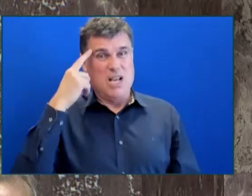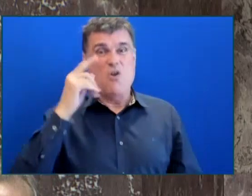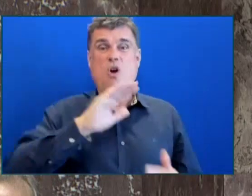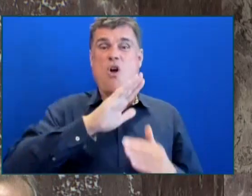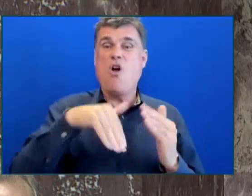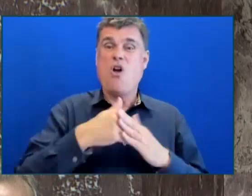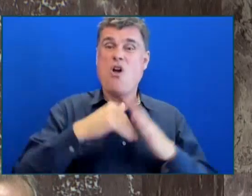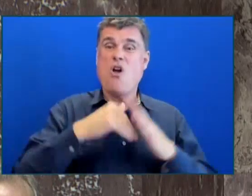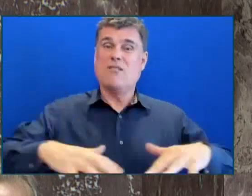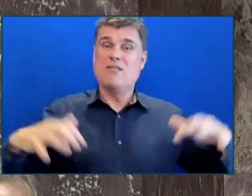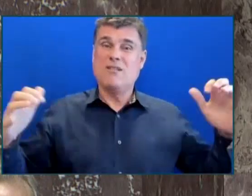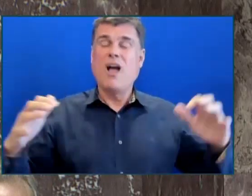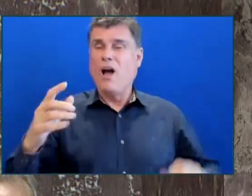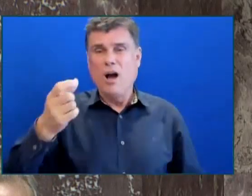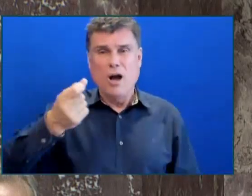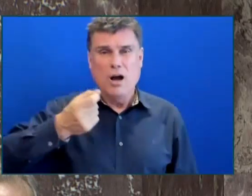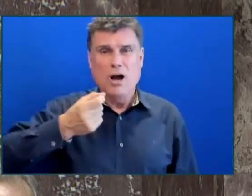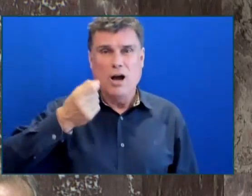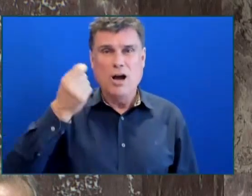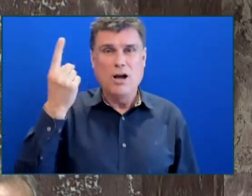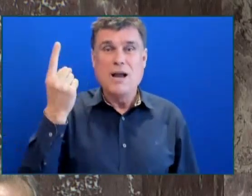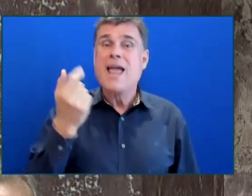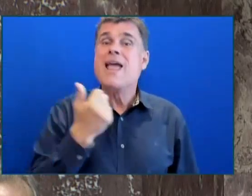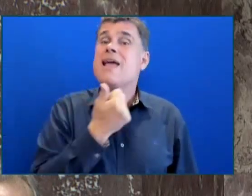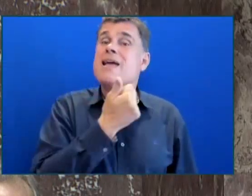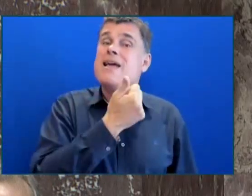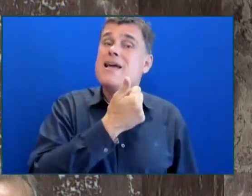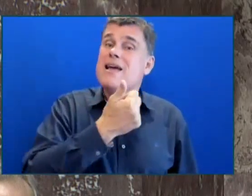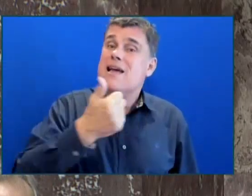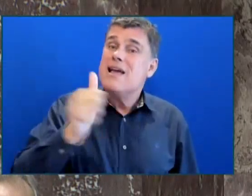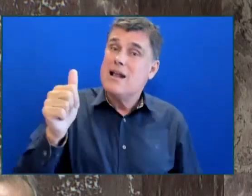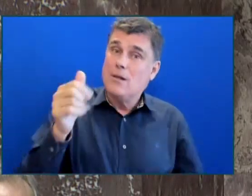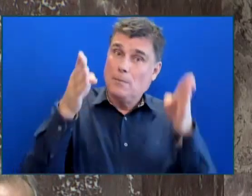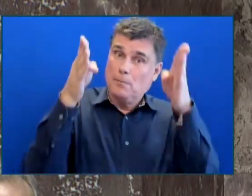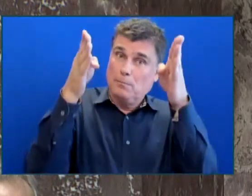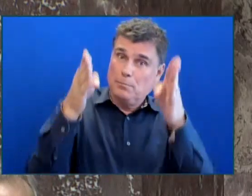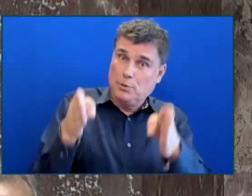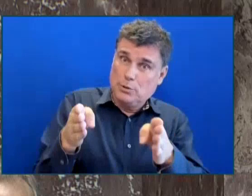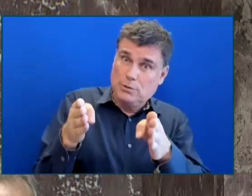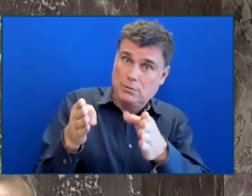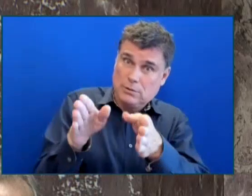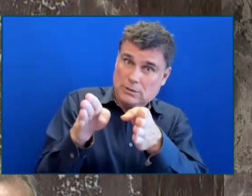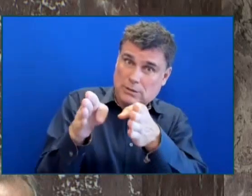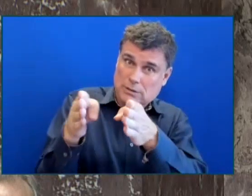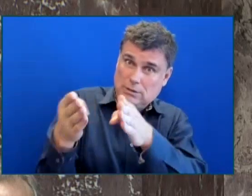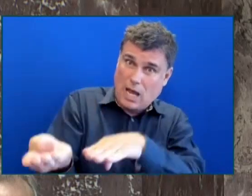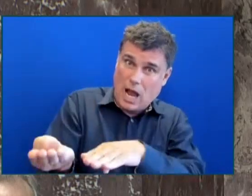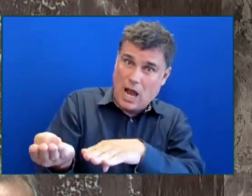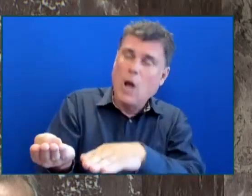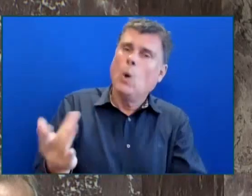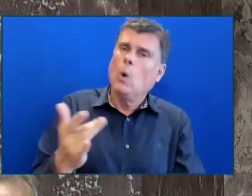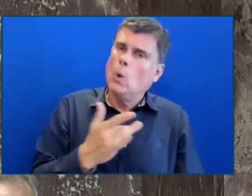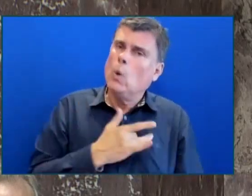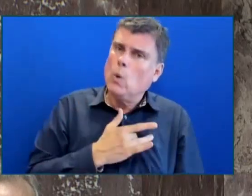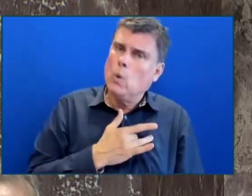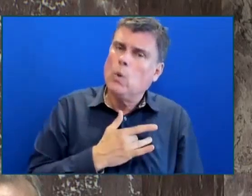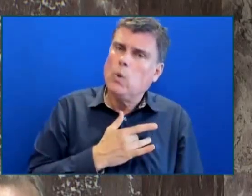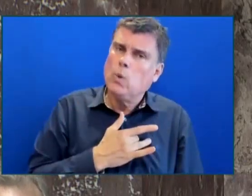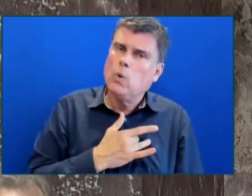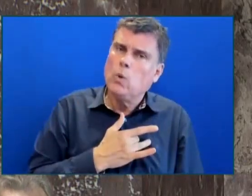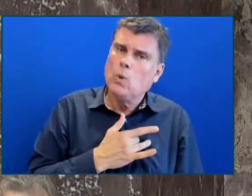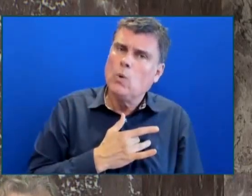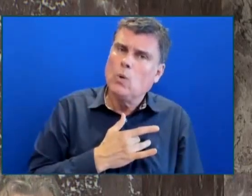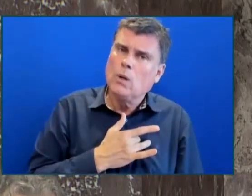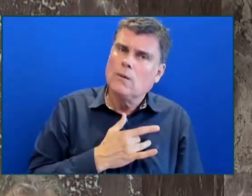their life in any incident, it hits us close to home. Certainly the 2 people who passed away for the Winters Hotel